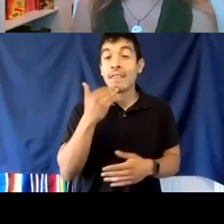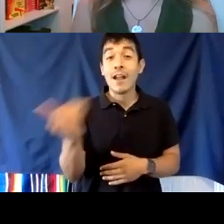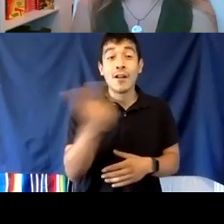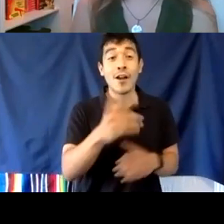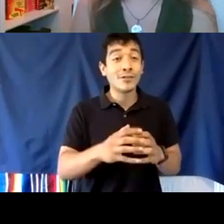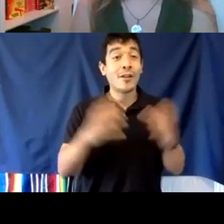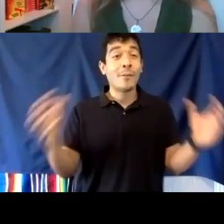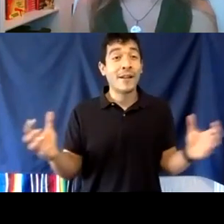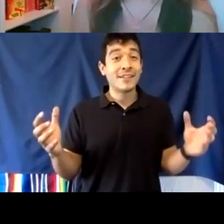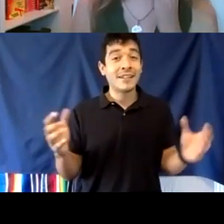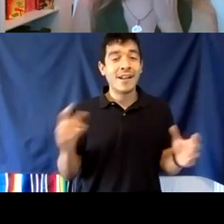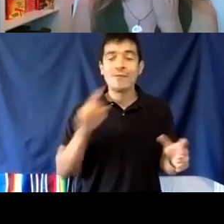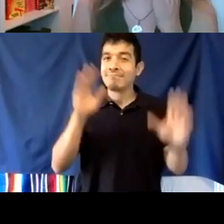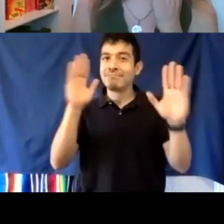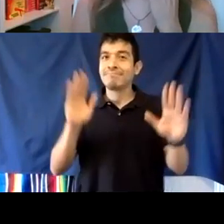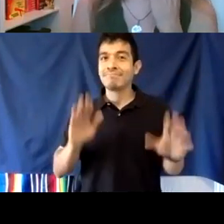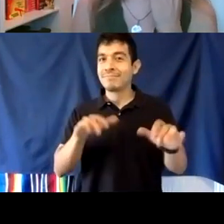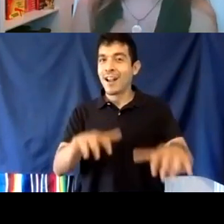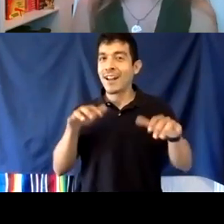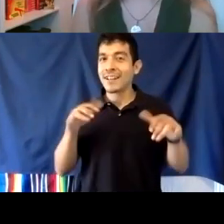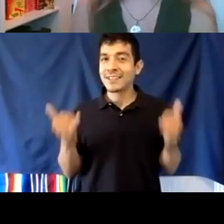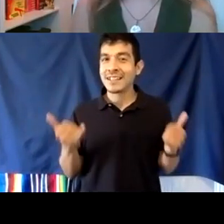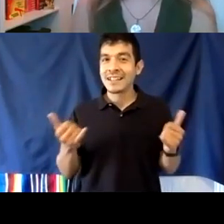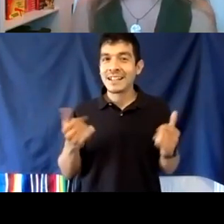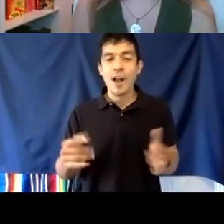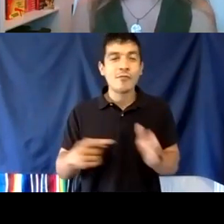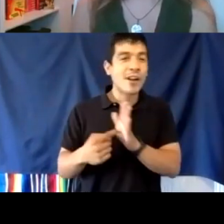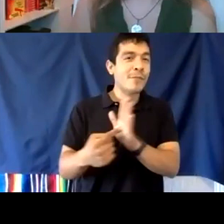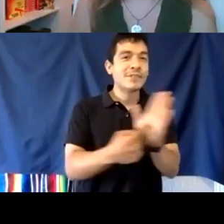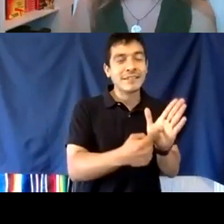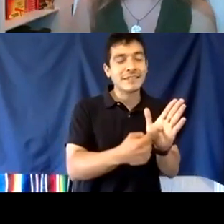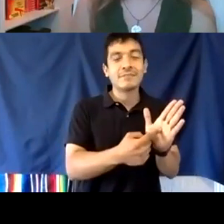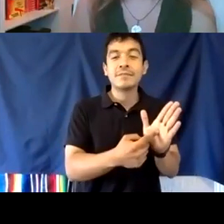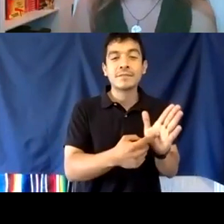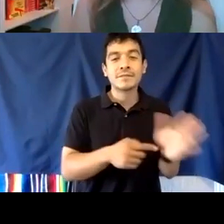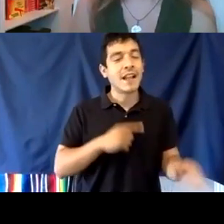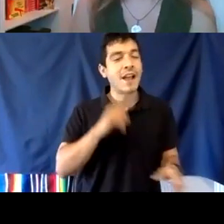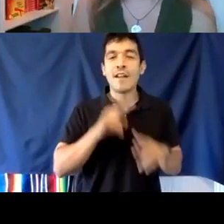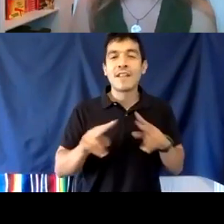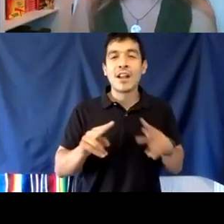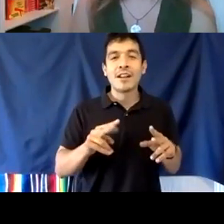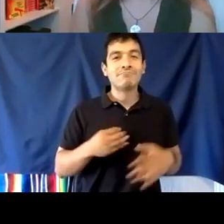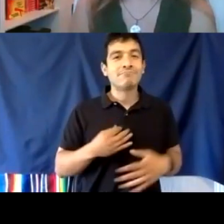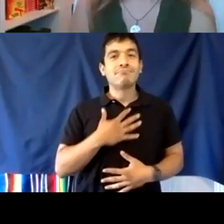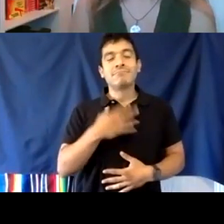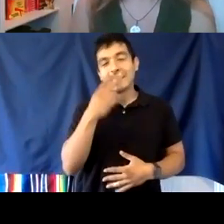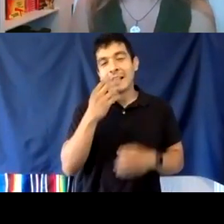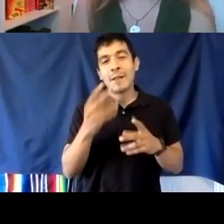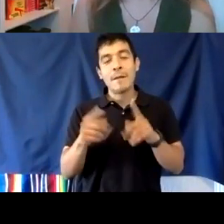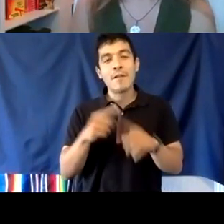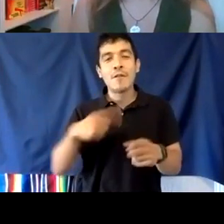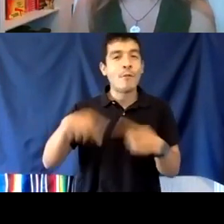much. What an incredible audience representation. I was really moved to see so many people from around the world as